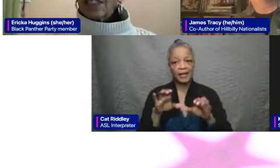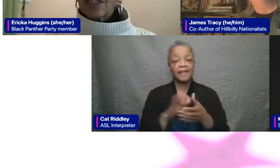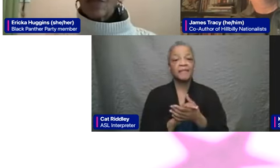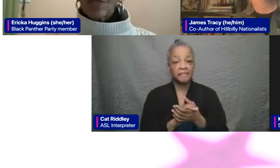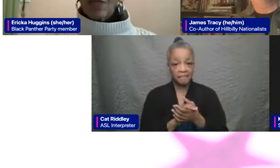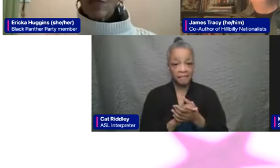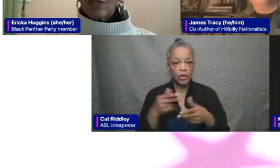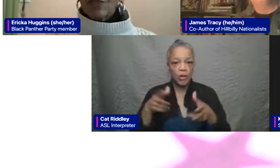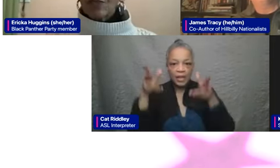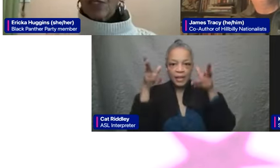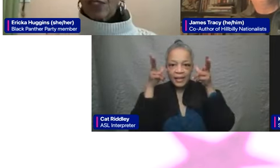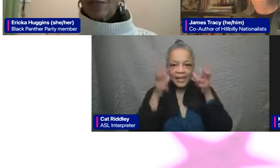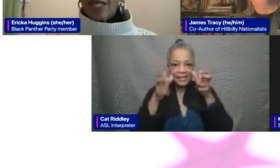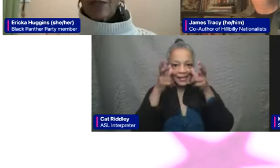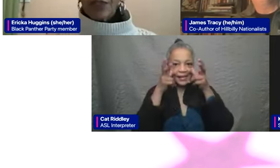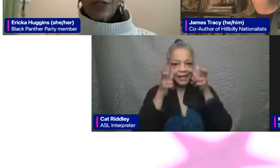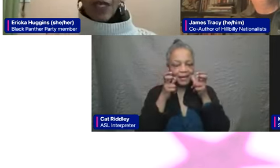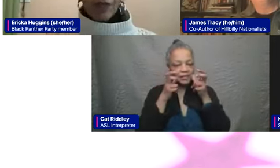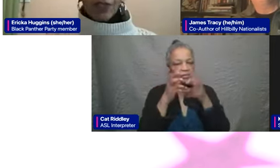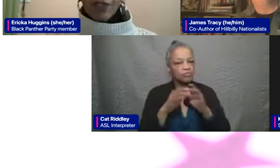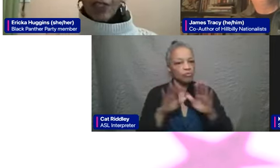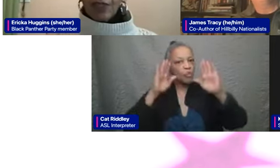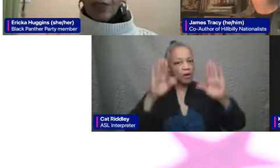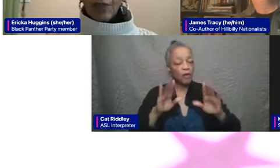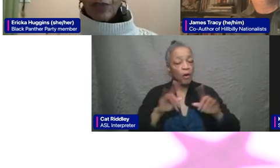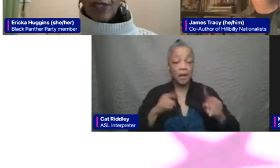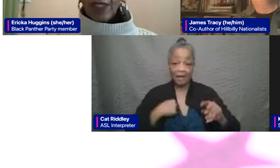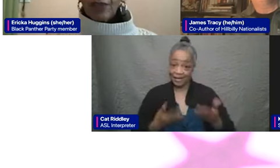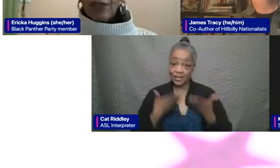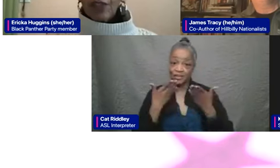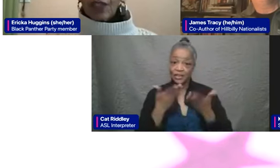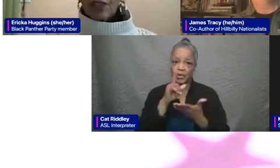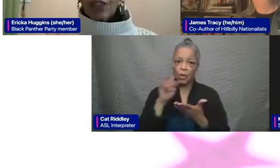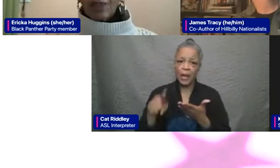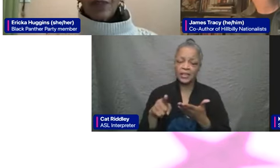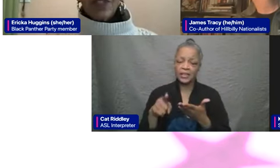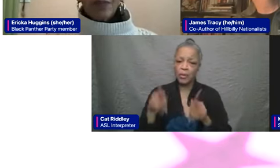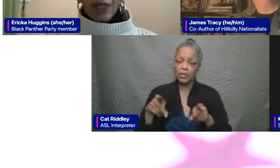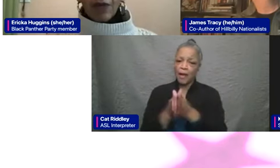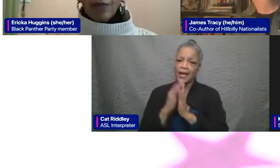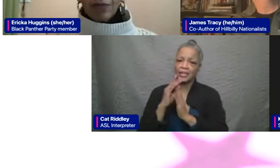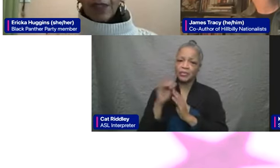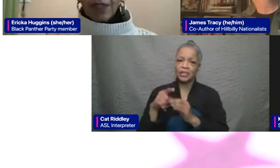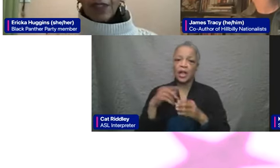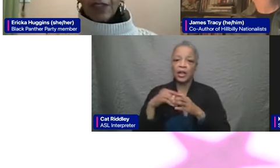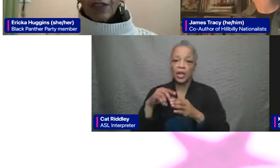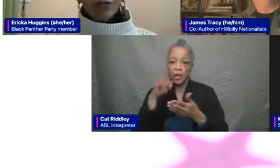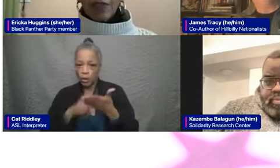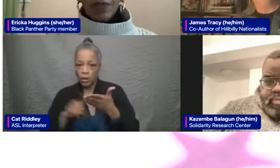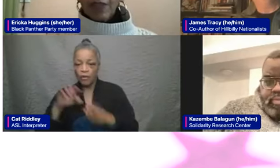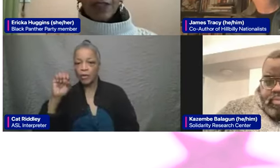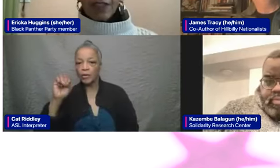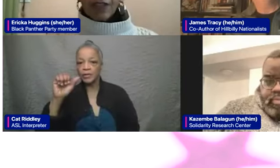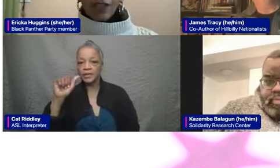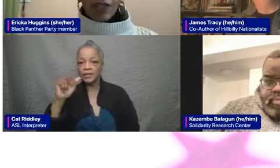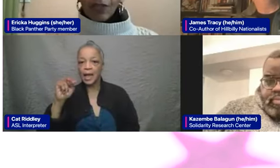listening is a very wonderful thing, but I would suggest that the question asker look up the Samterra movement. It's